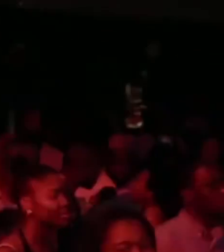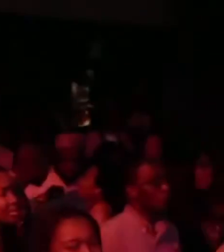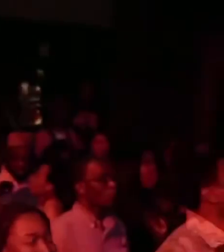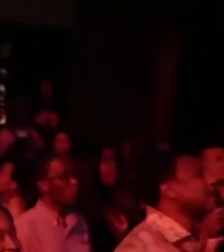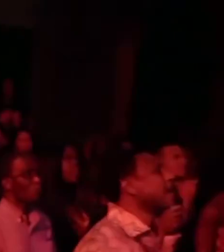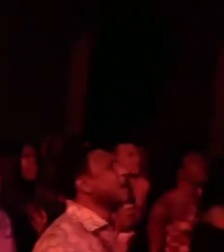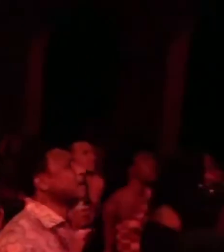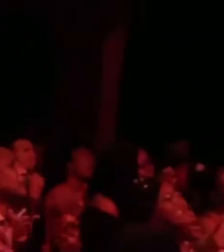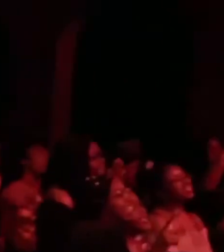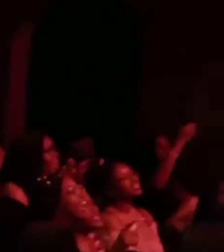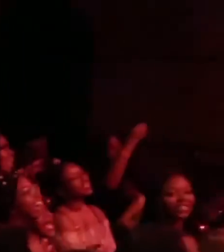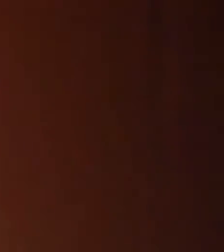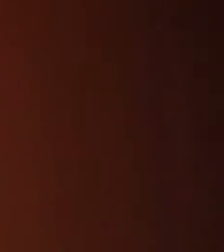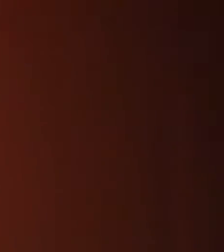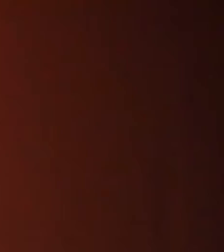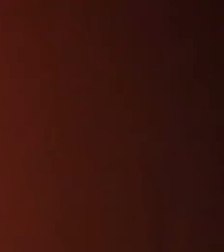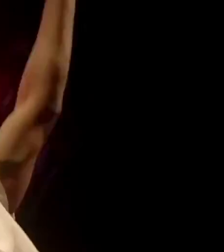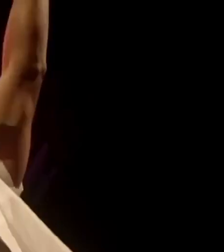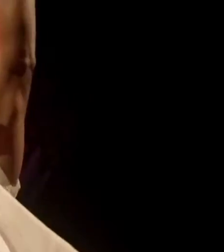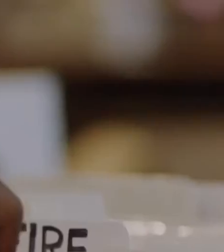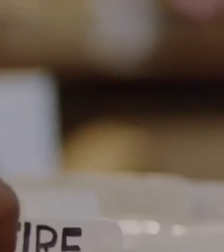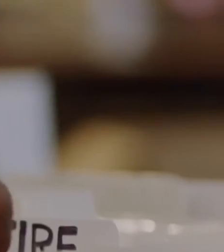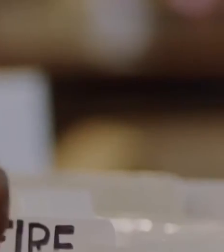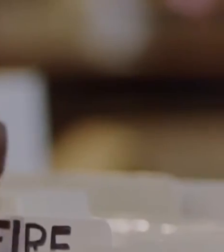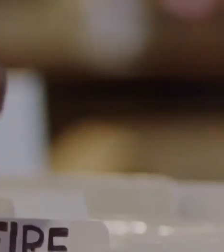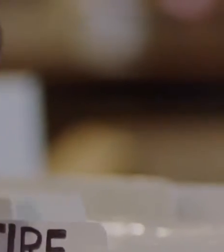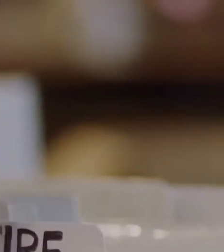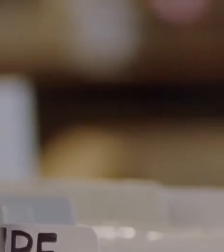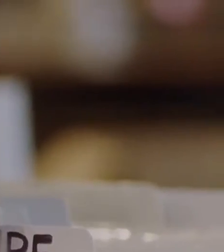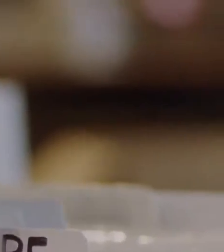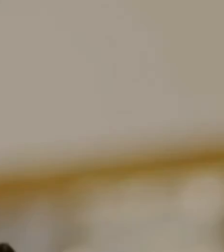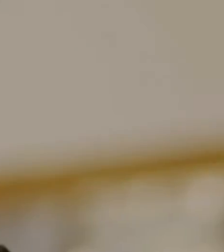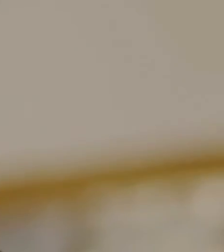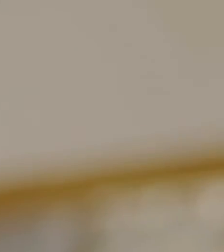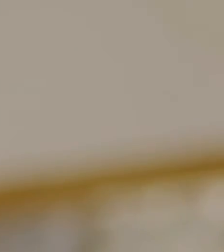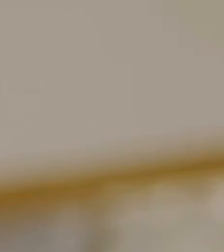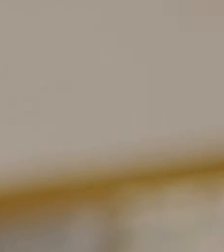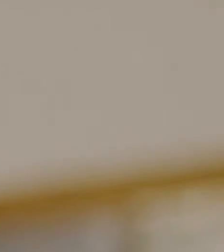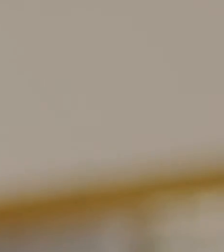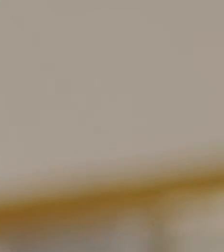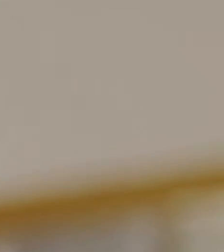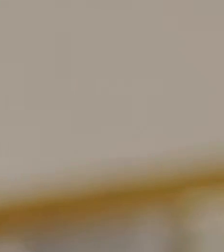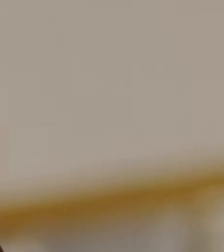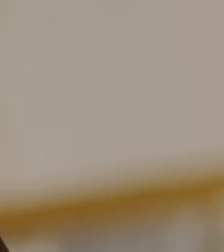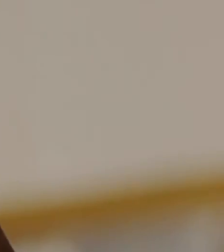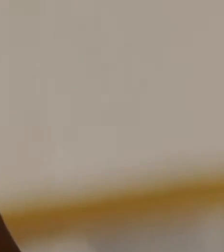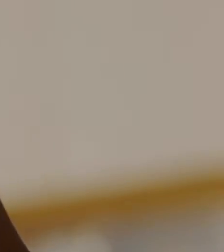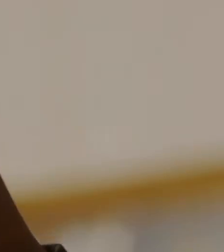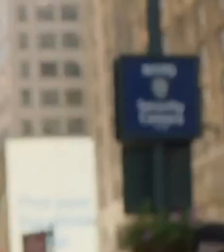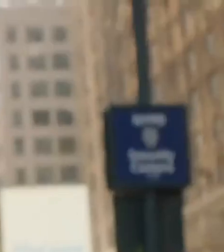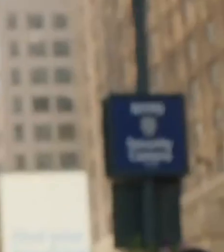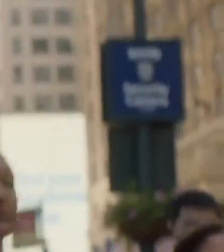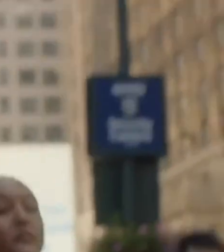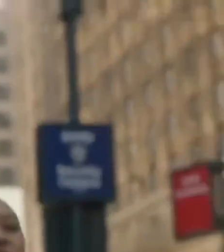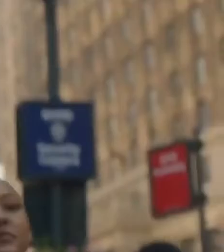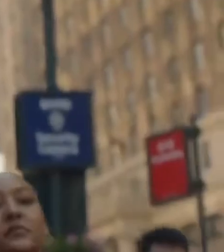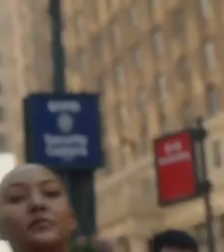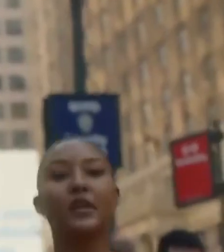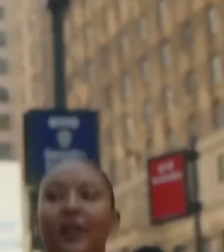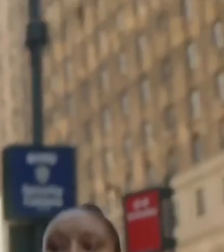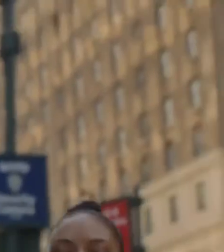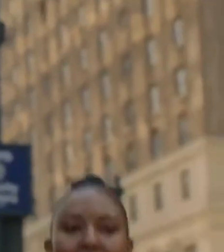Thank God, my following is spreading. I have fans in DC, Maryland, Virginia, people in New